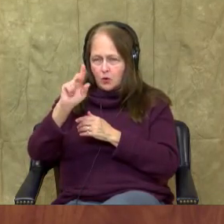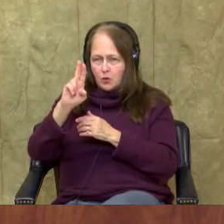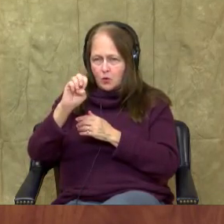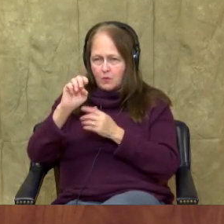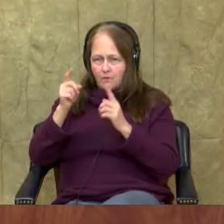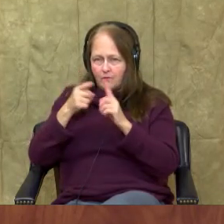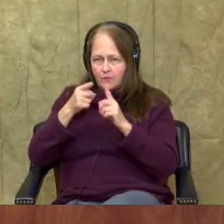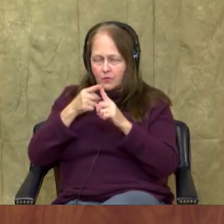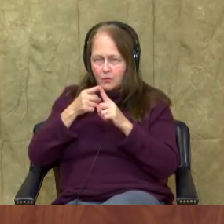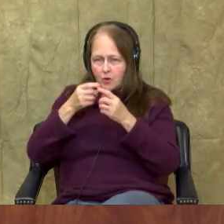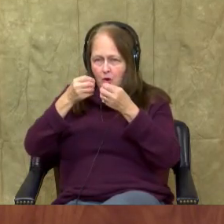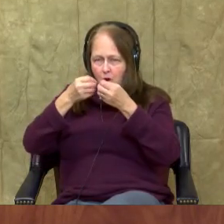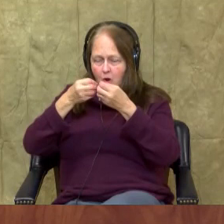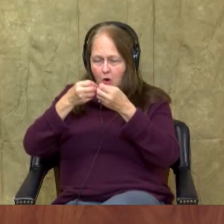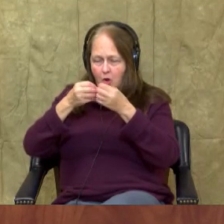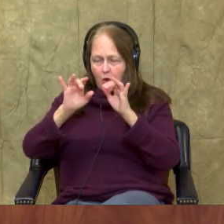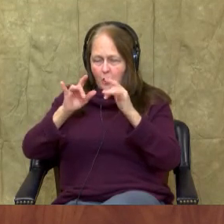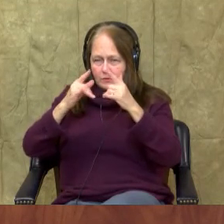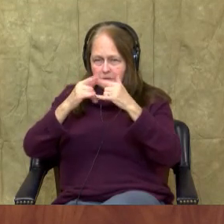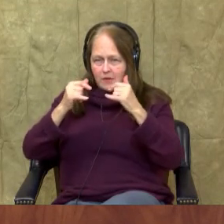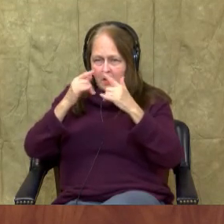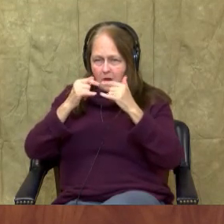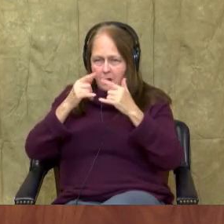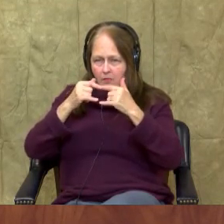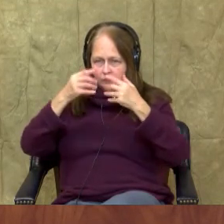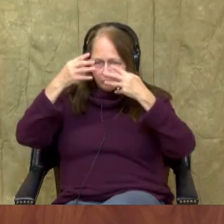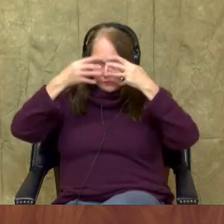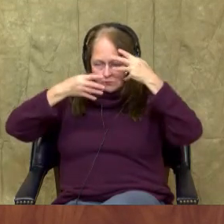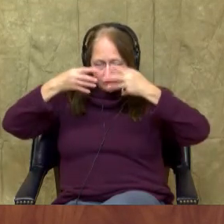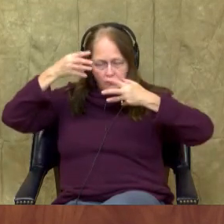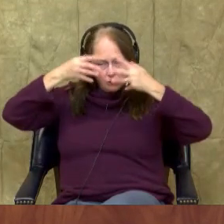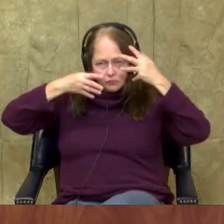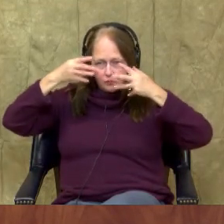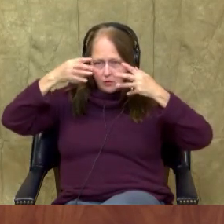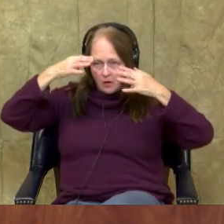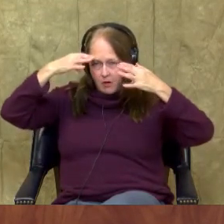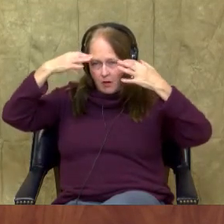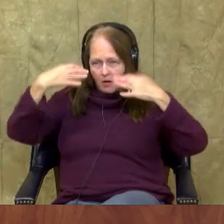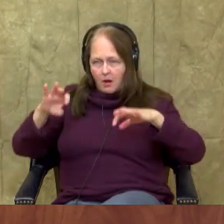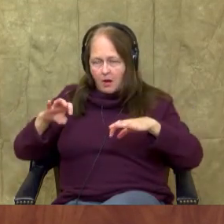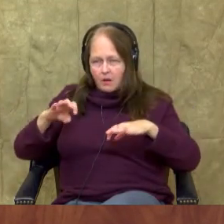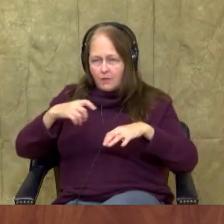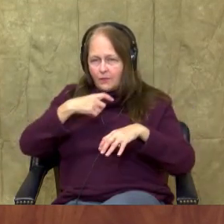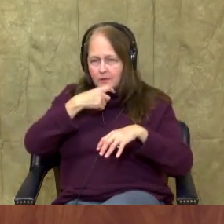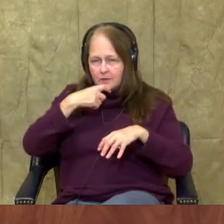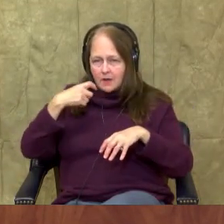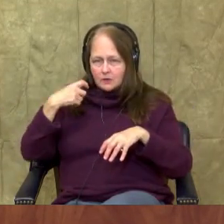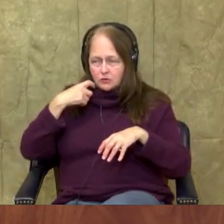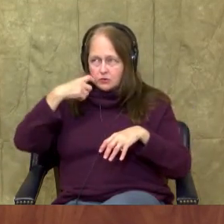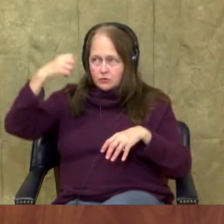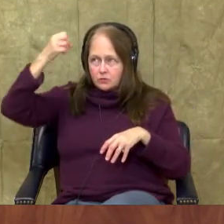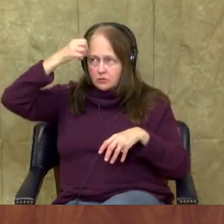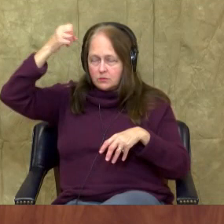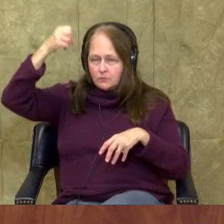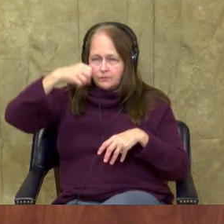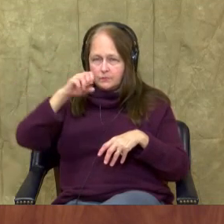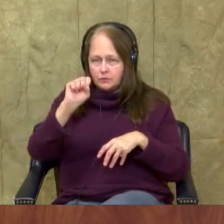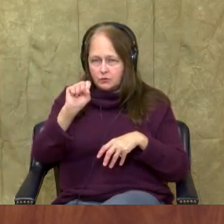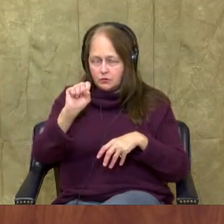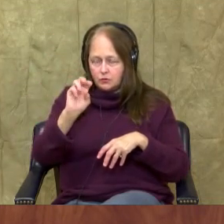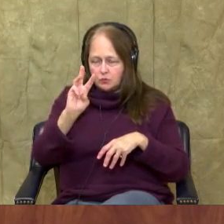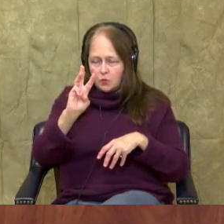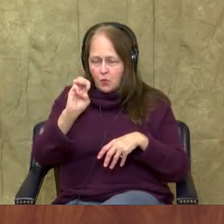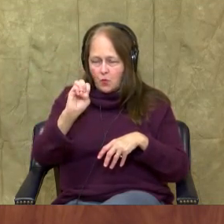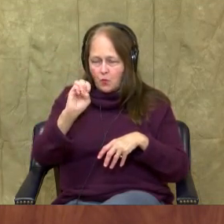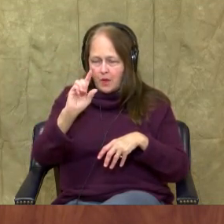we have the lost campers sweltered in the heat of the desert sun. Now, you might not be familiar with what sweltered means, but I can